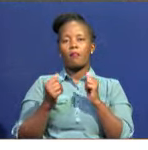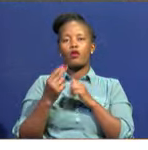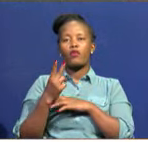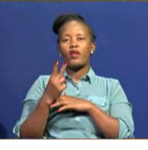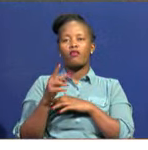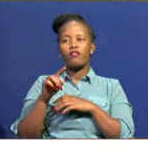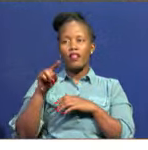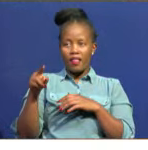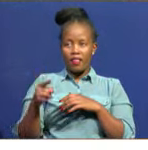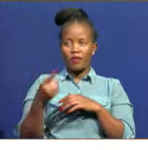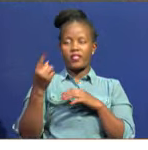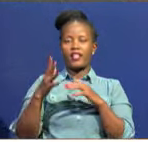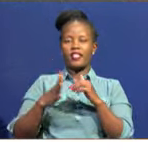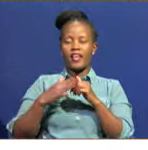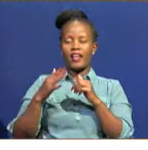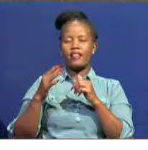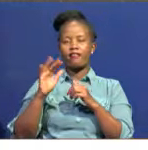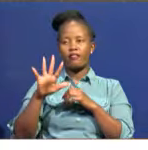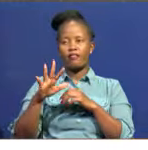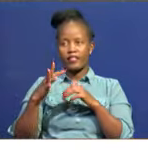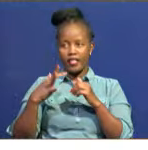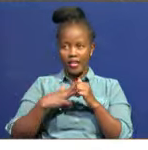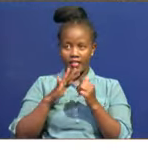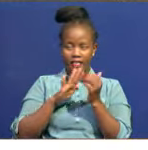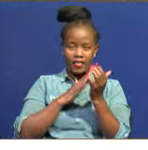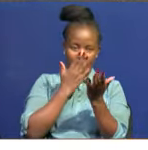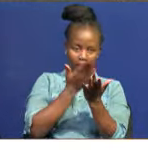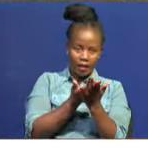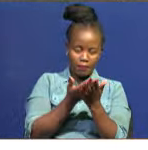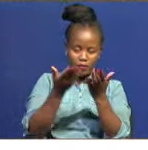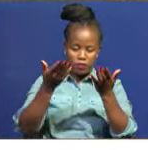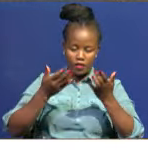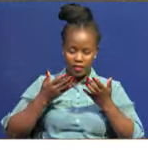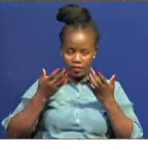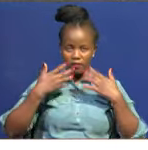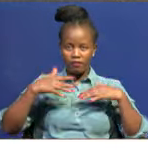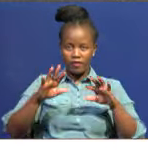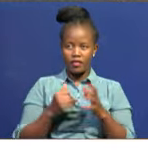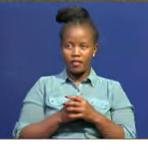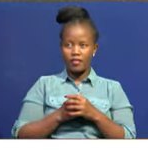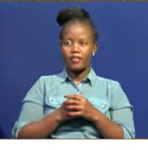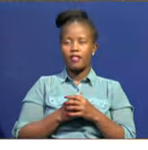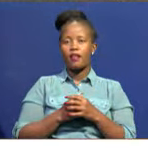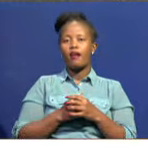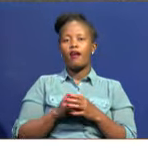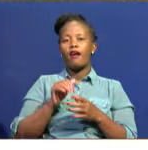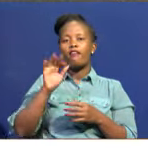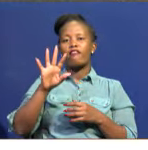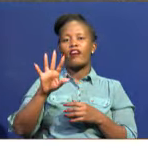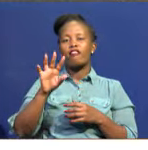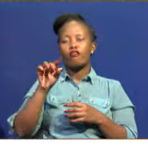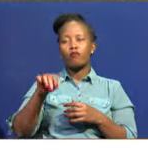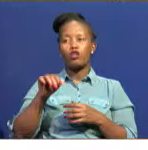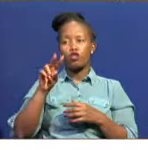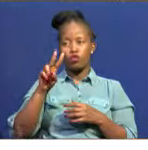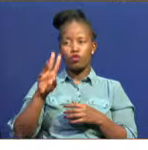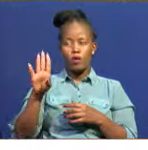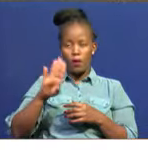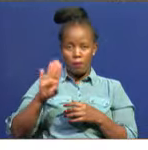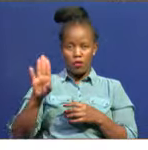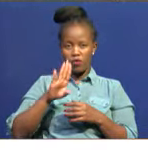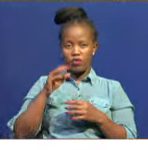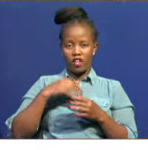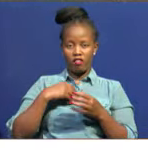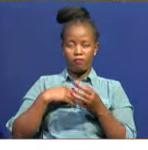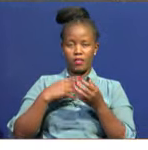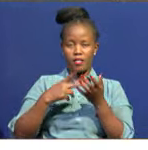12,958 appeals have been received. Further, the cabinet secretary confirmed 5.2 billion Kenyan shillings has been released for